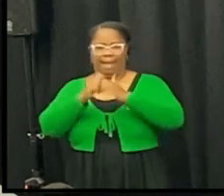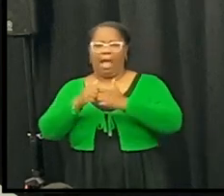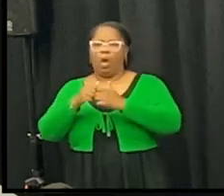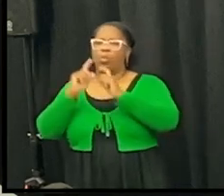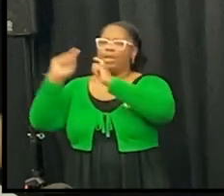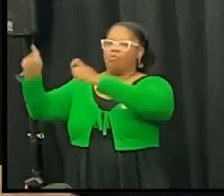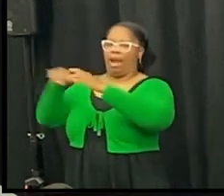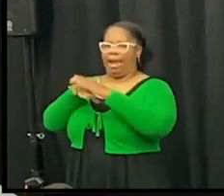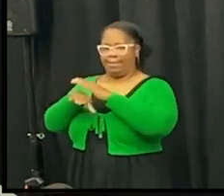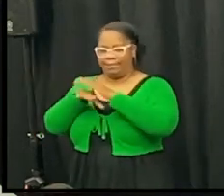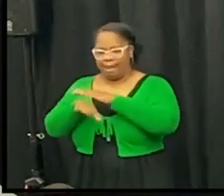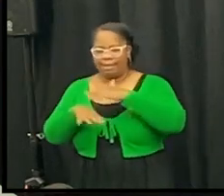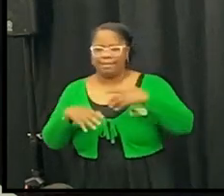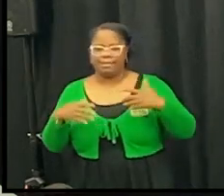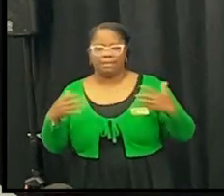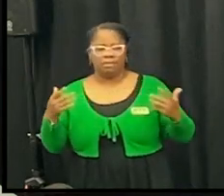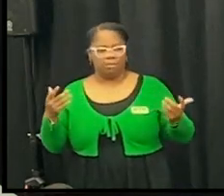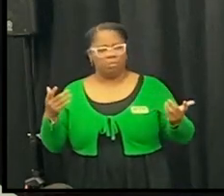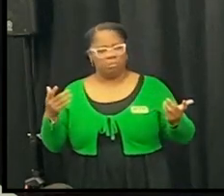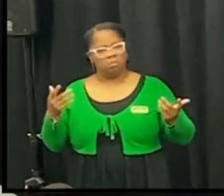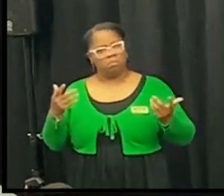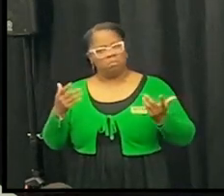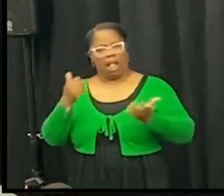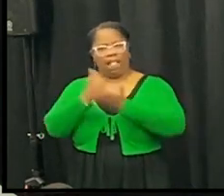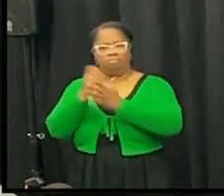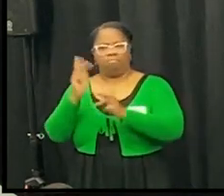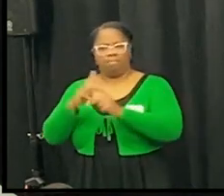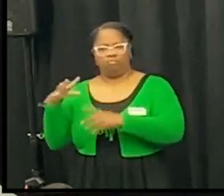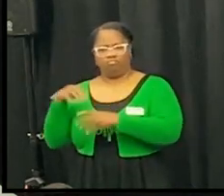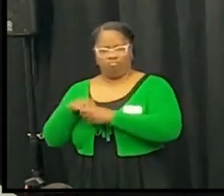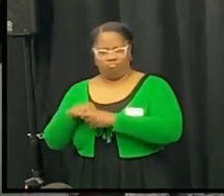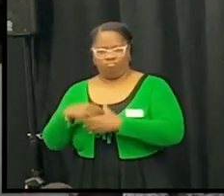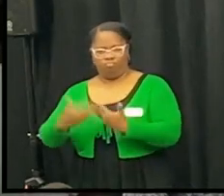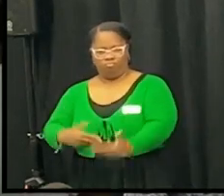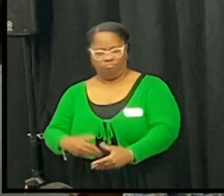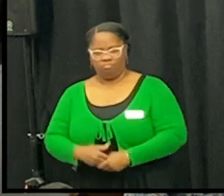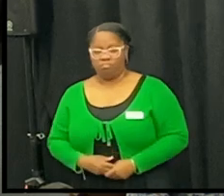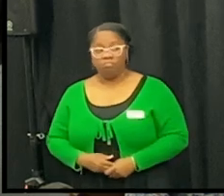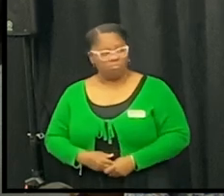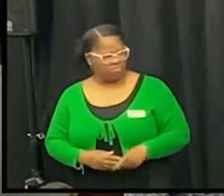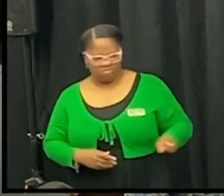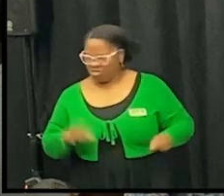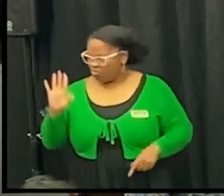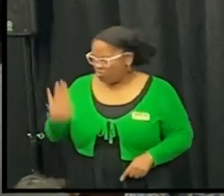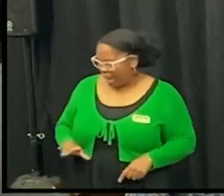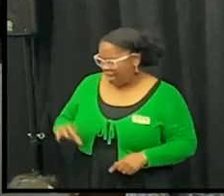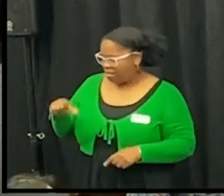access and to get people into the room. That's a great one. Any other nuggets up here?